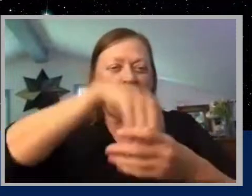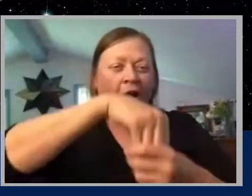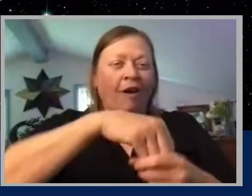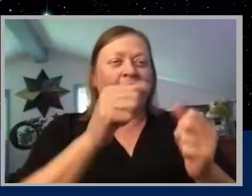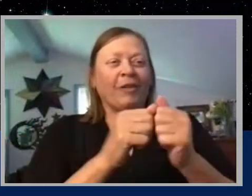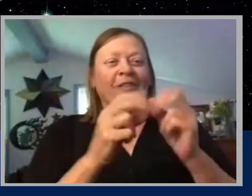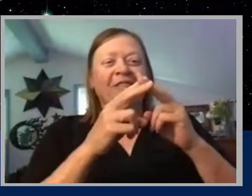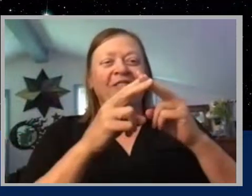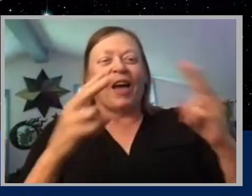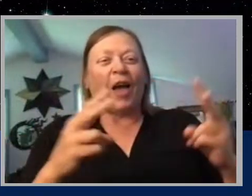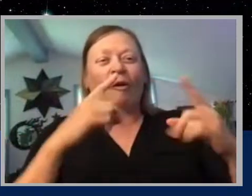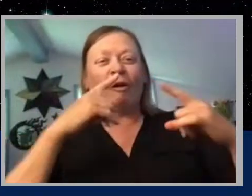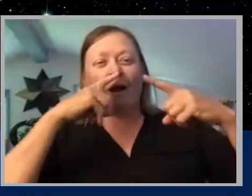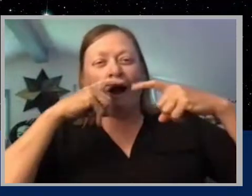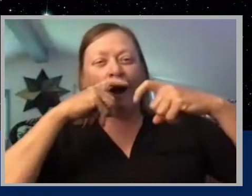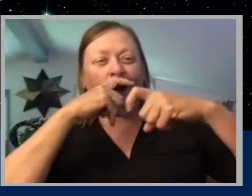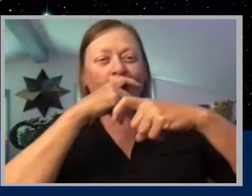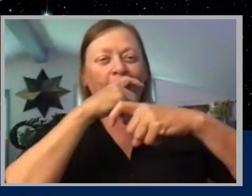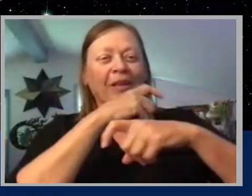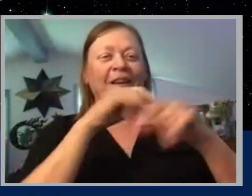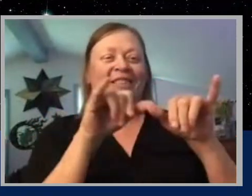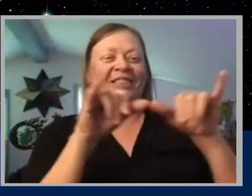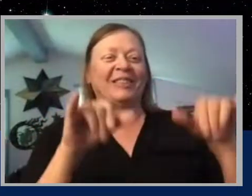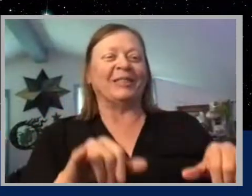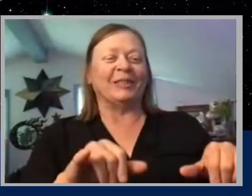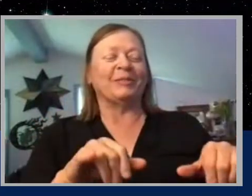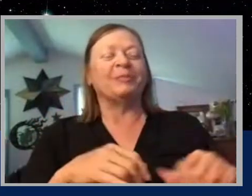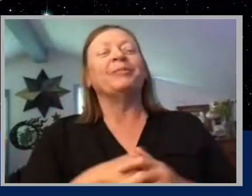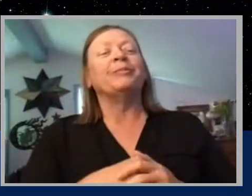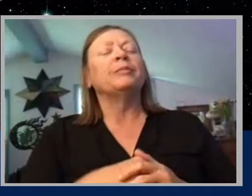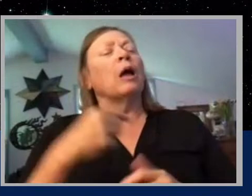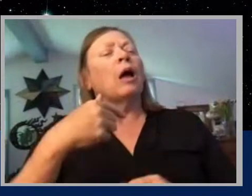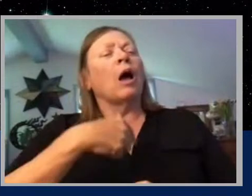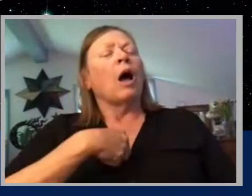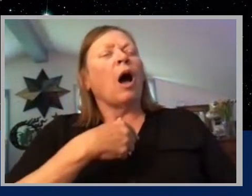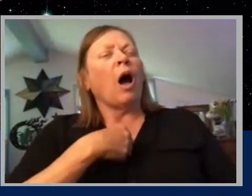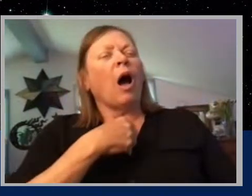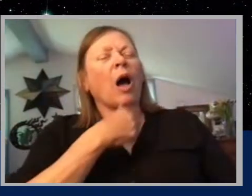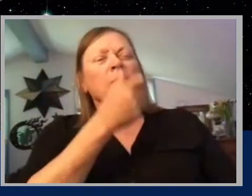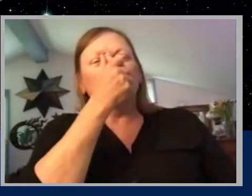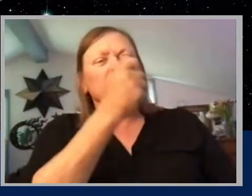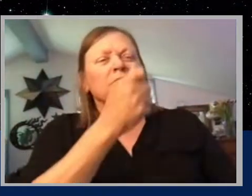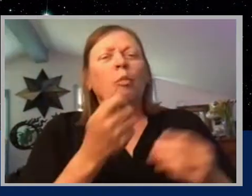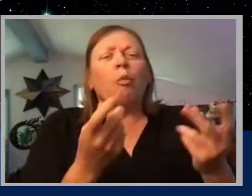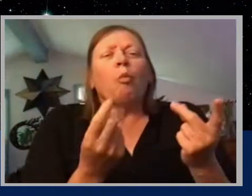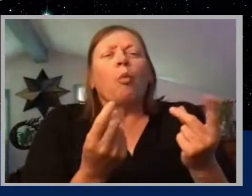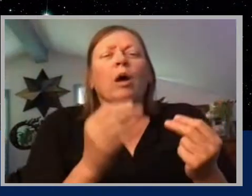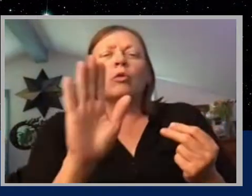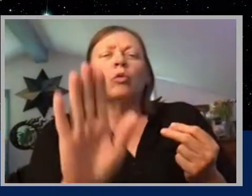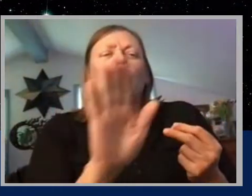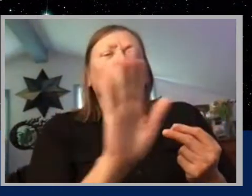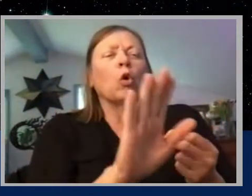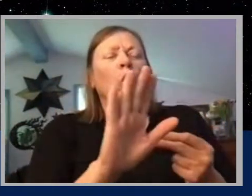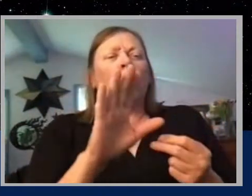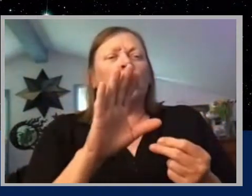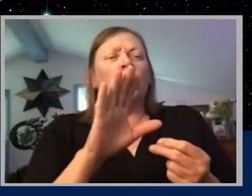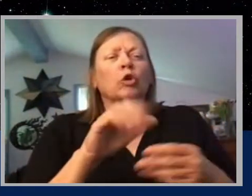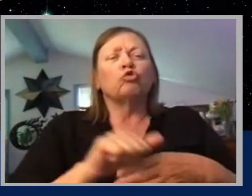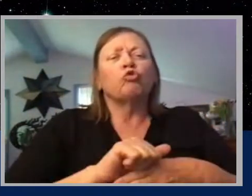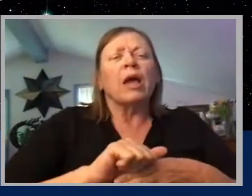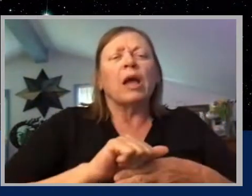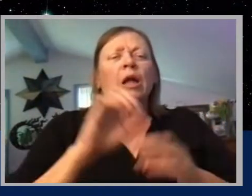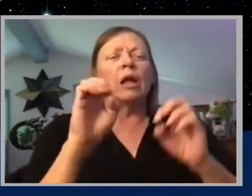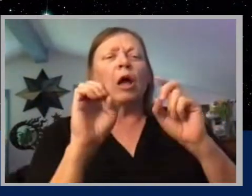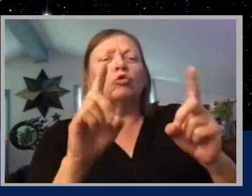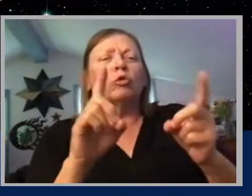with. I'm really interested to hear about kind of the training that the crew has to go through also for all of this. I know,